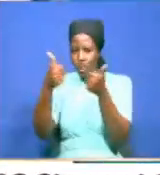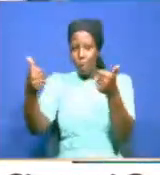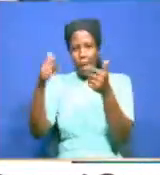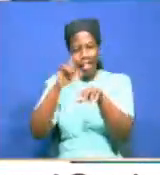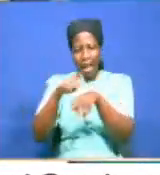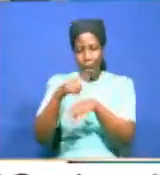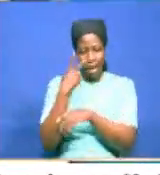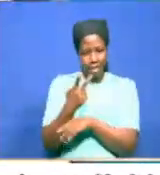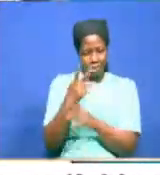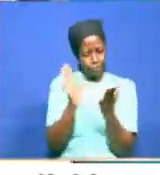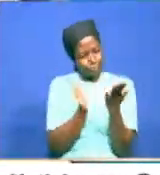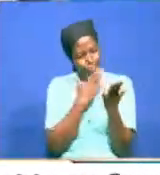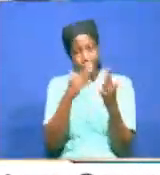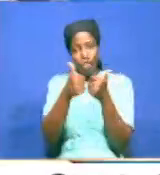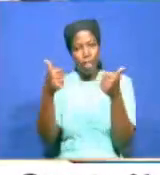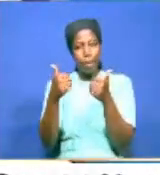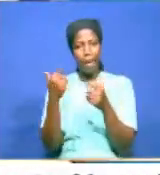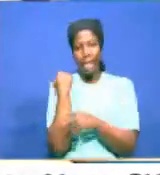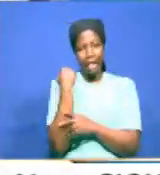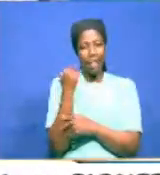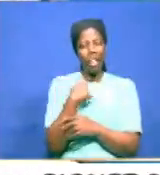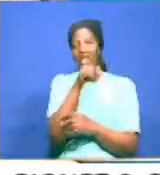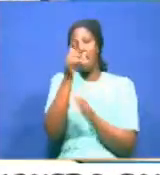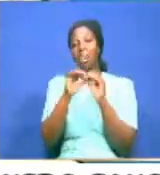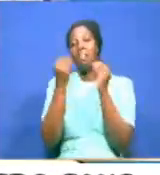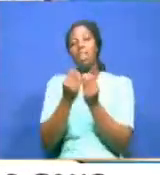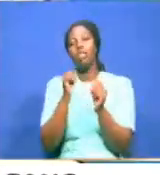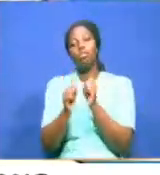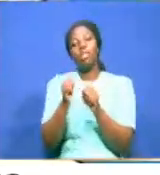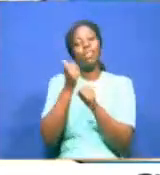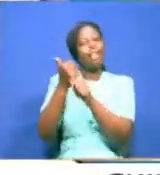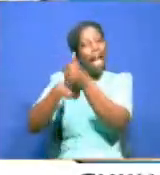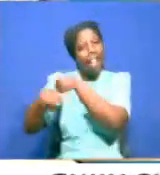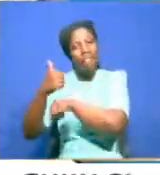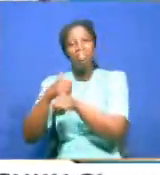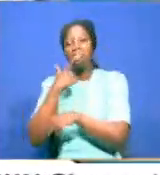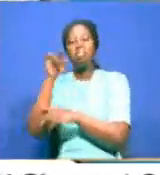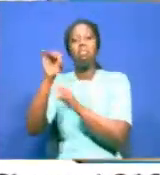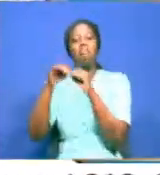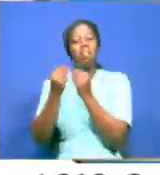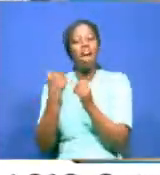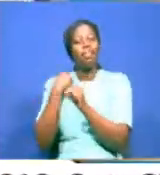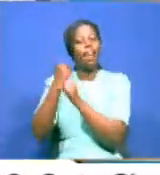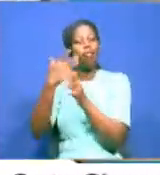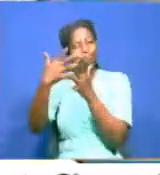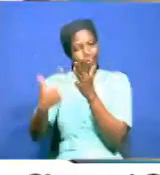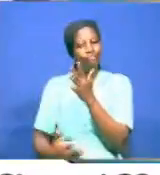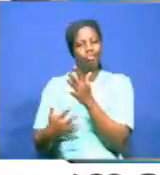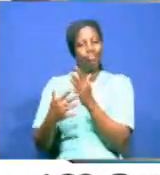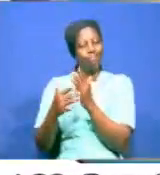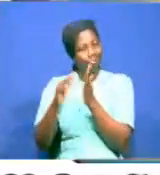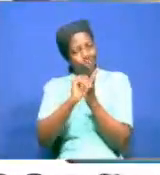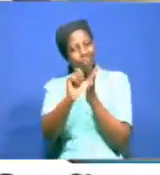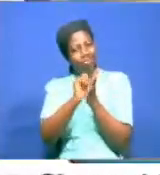are organizations that did activities and they say themselves, this organization has done this and yes, that, yes. has distributed, and they write on